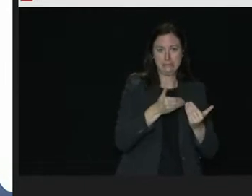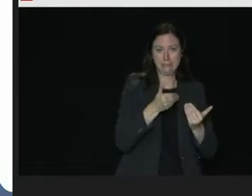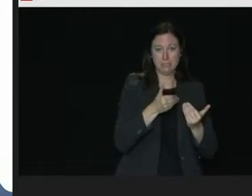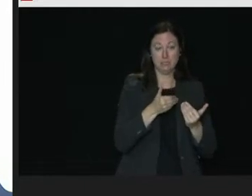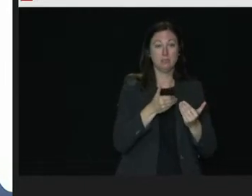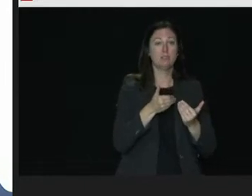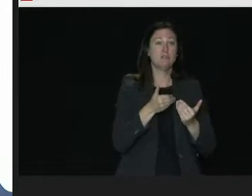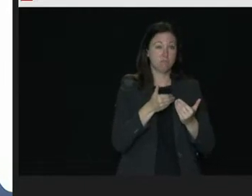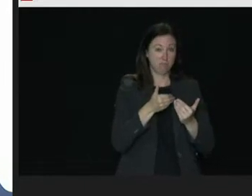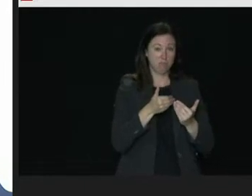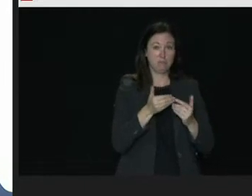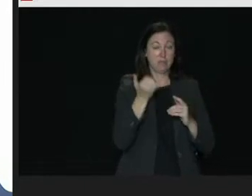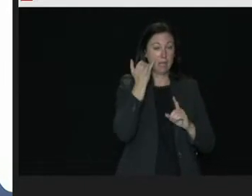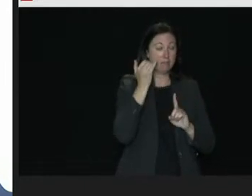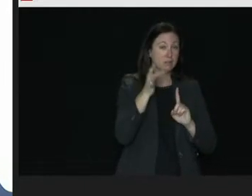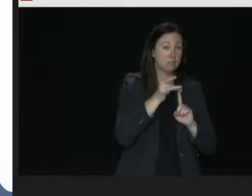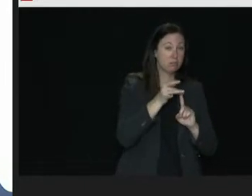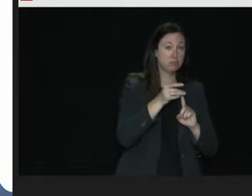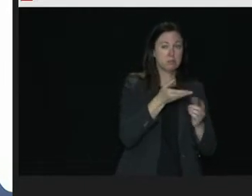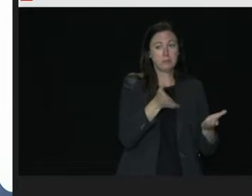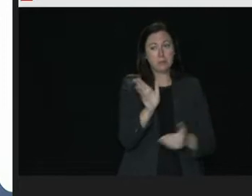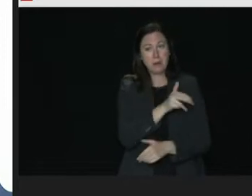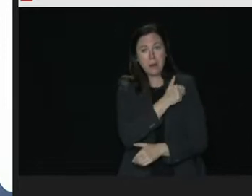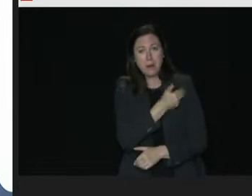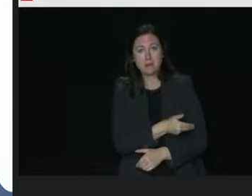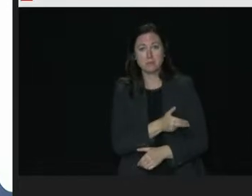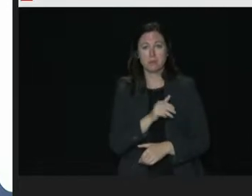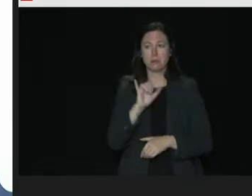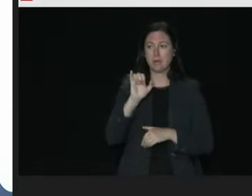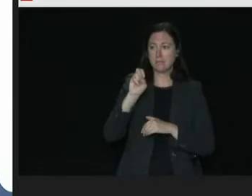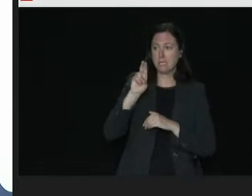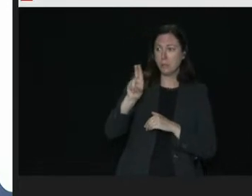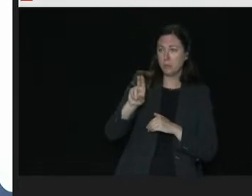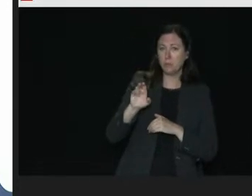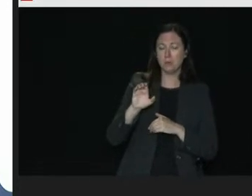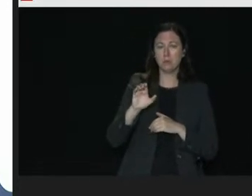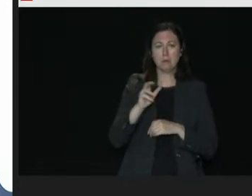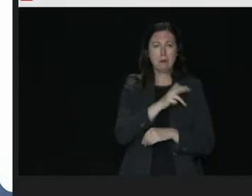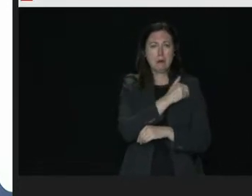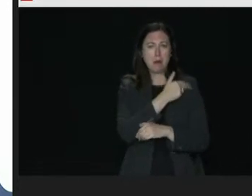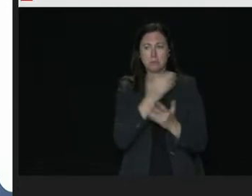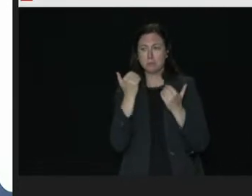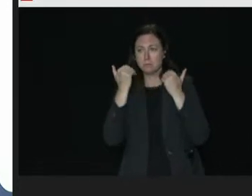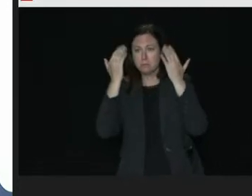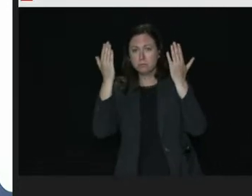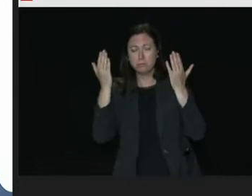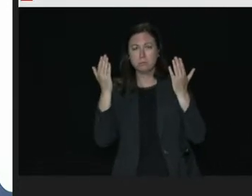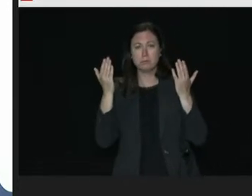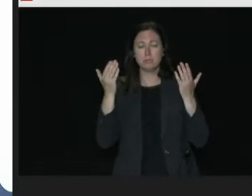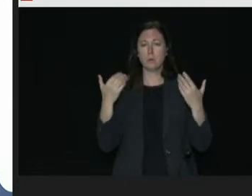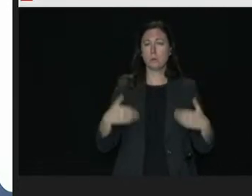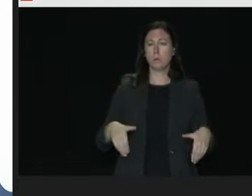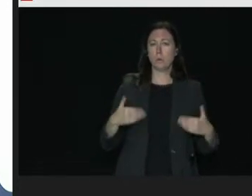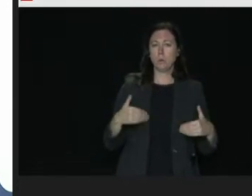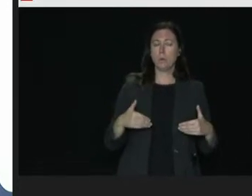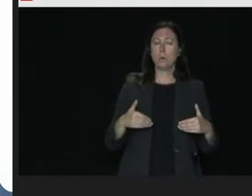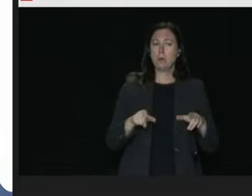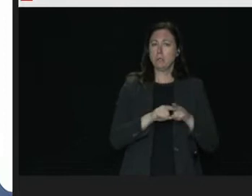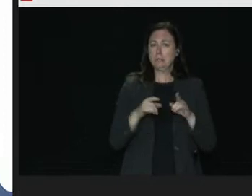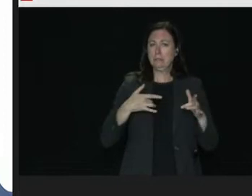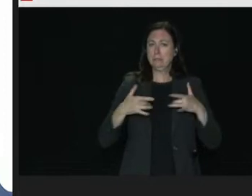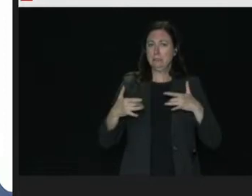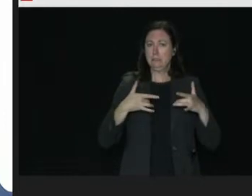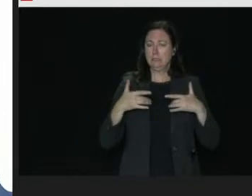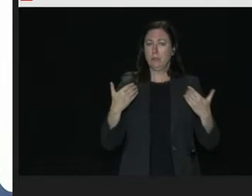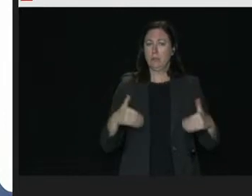hospital and critical care, strain on the health system, and a worrying